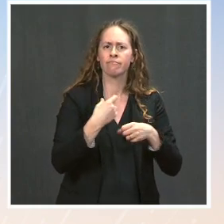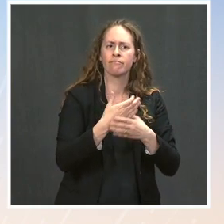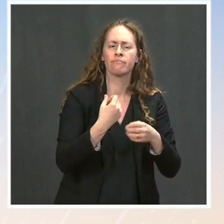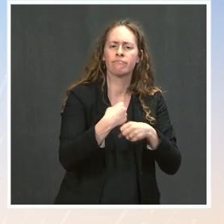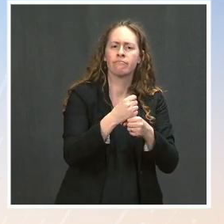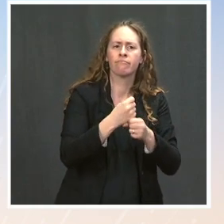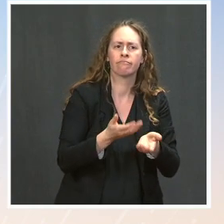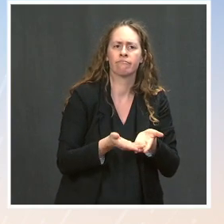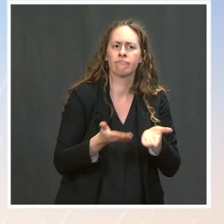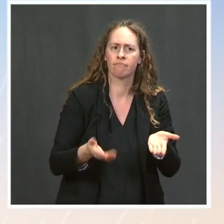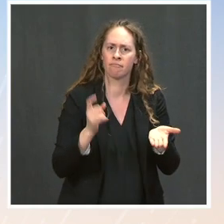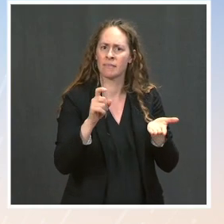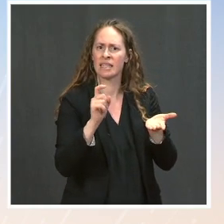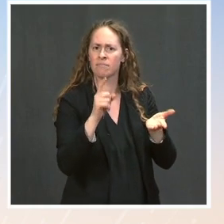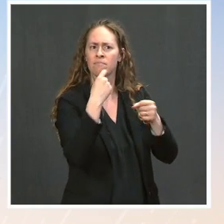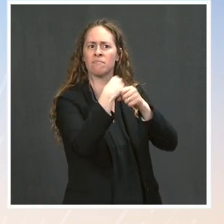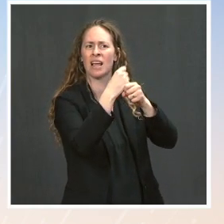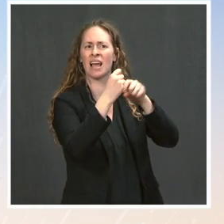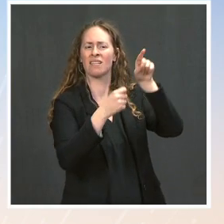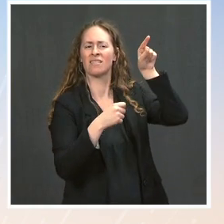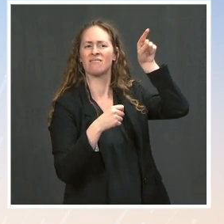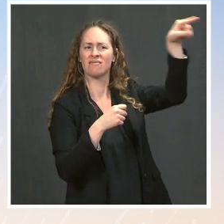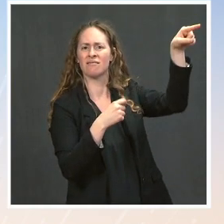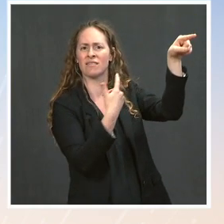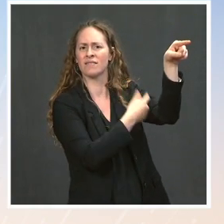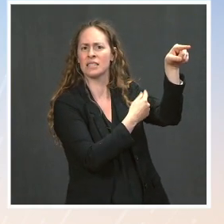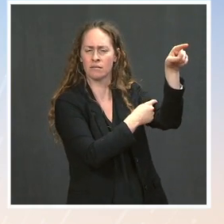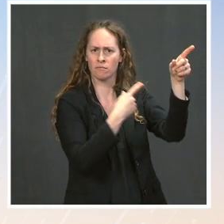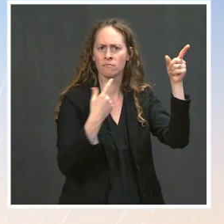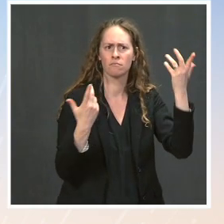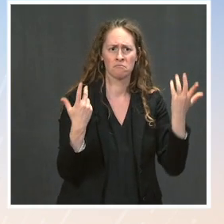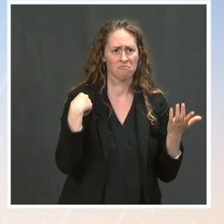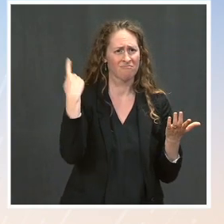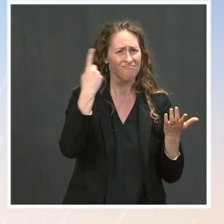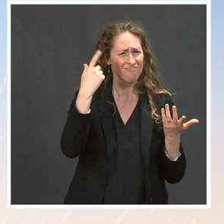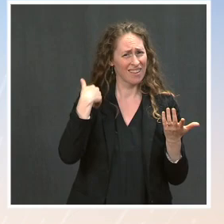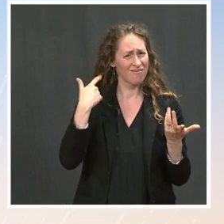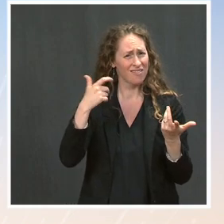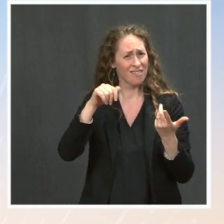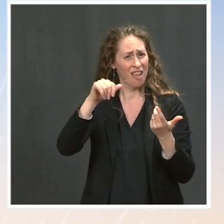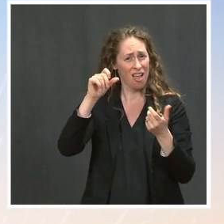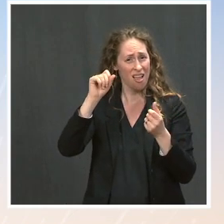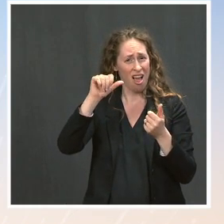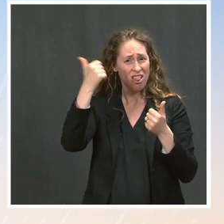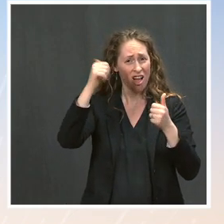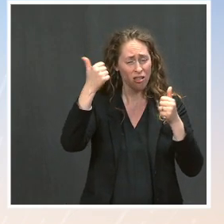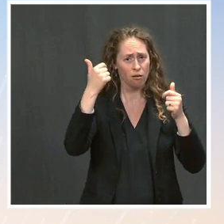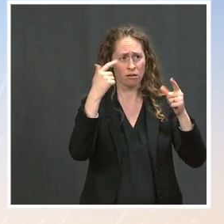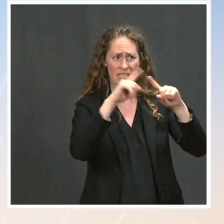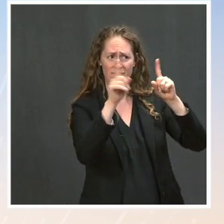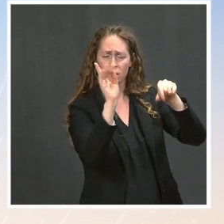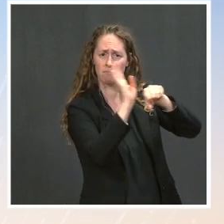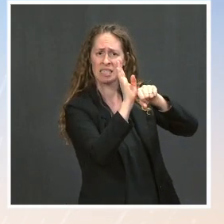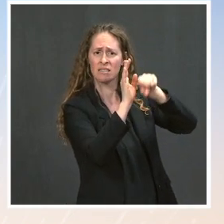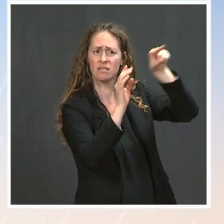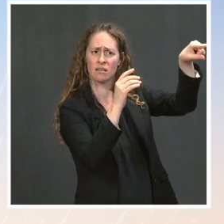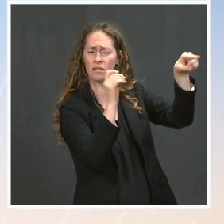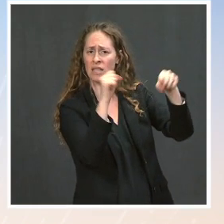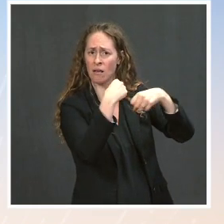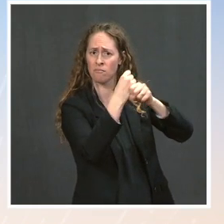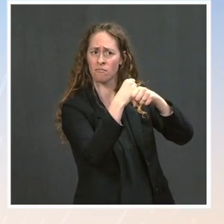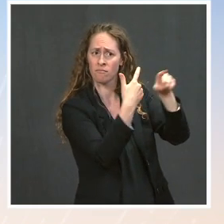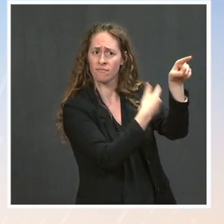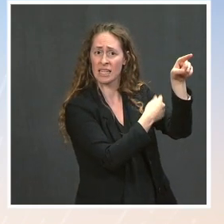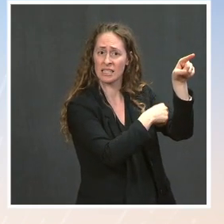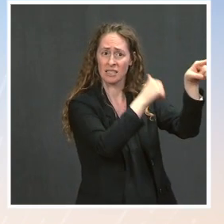AstraZeneca vaccine. There are other vaccines that are being produced in India. Will those raw materials also be available